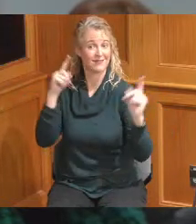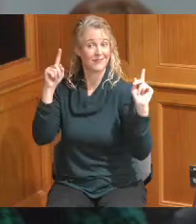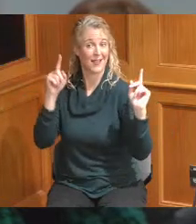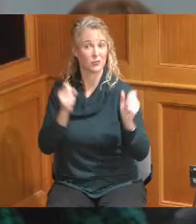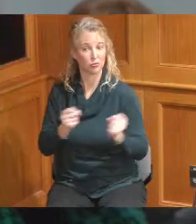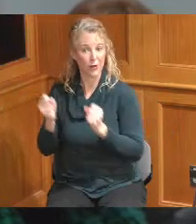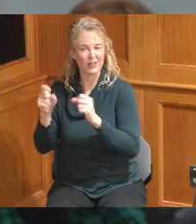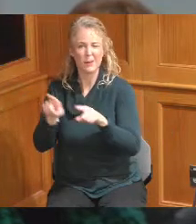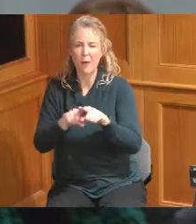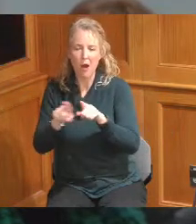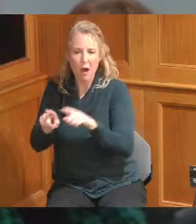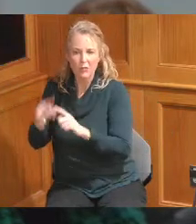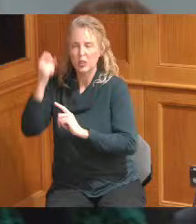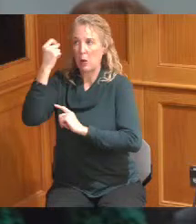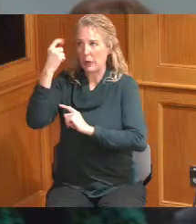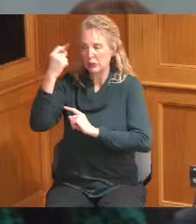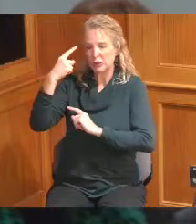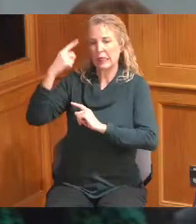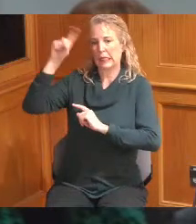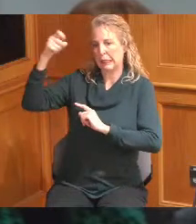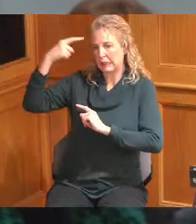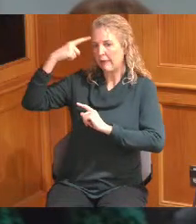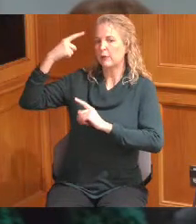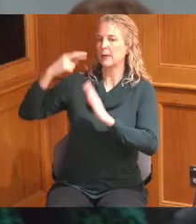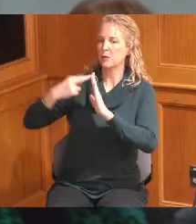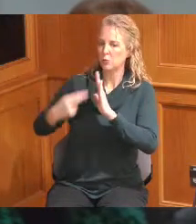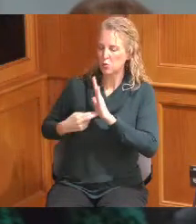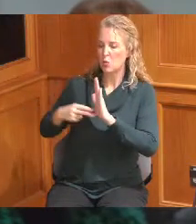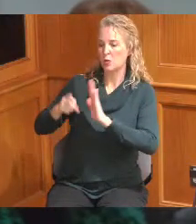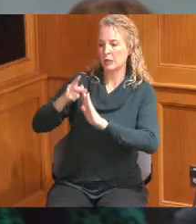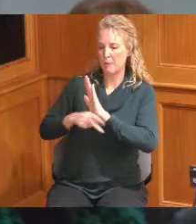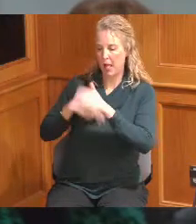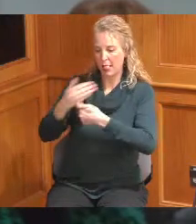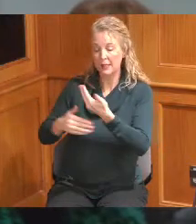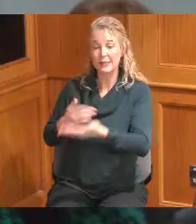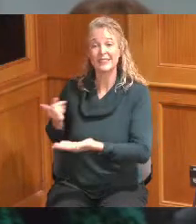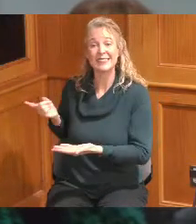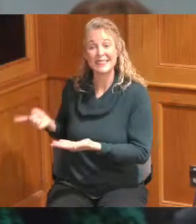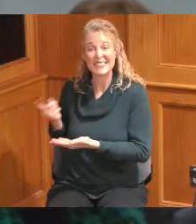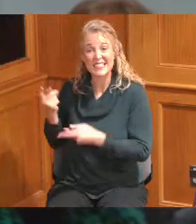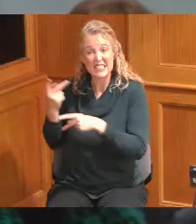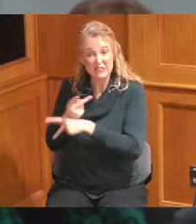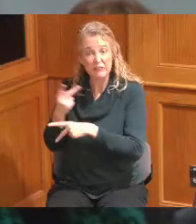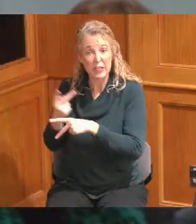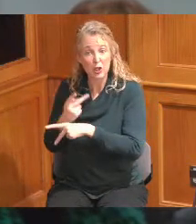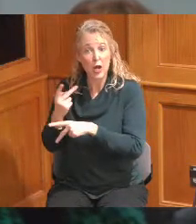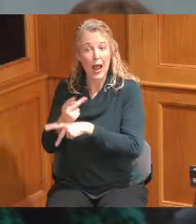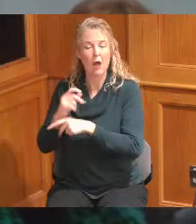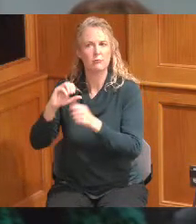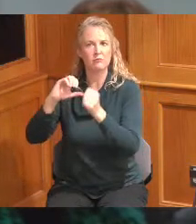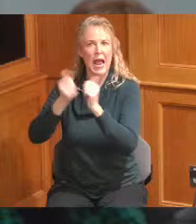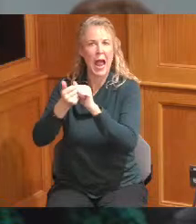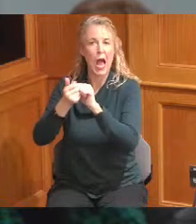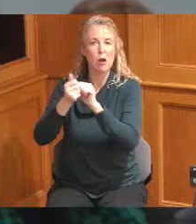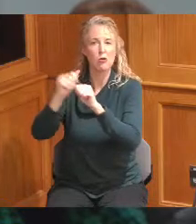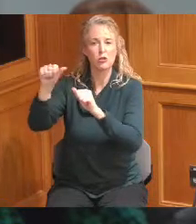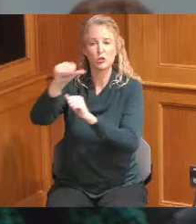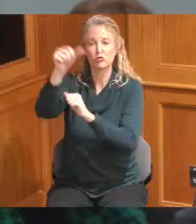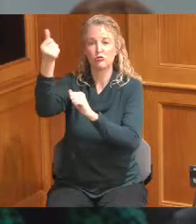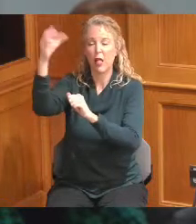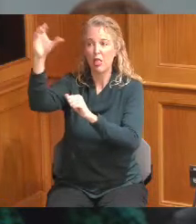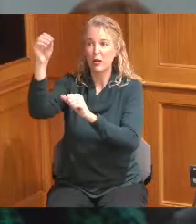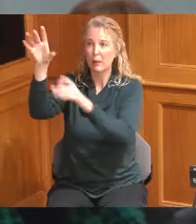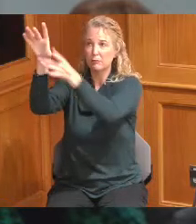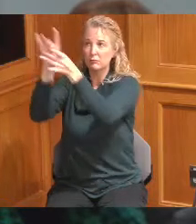navigating governmental and regulatory approvals. And whereas Steve has penetrated the upstream markets and is delivering